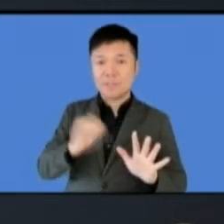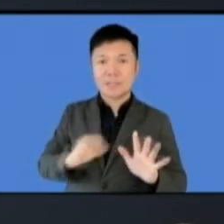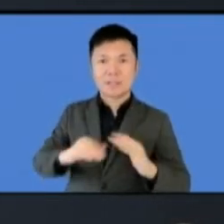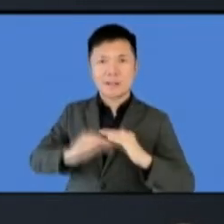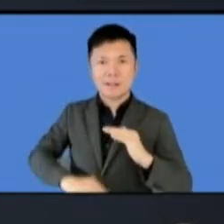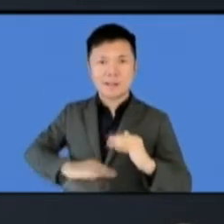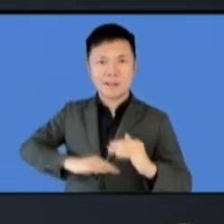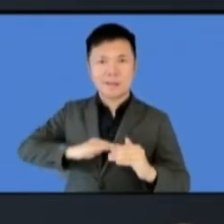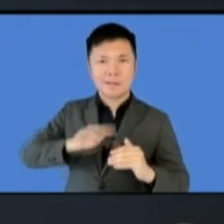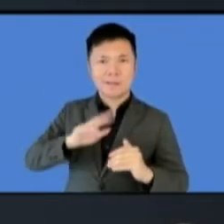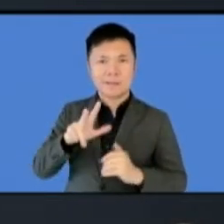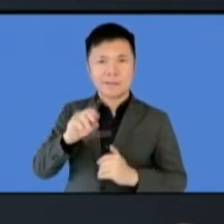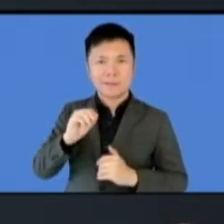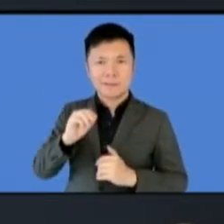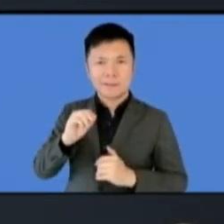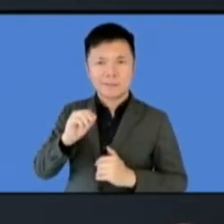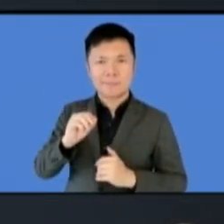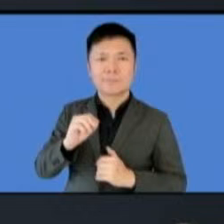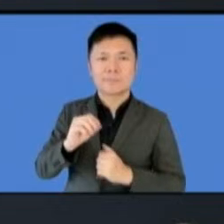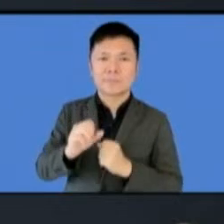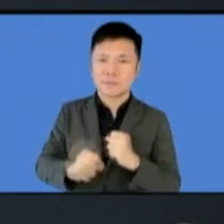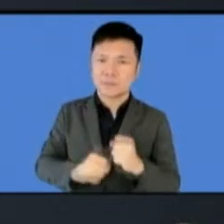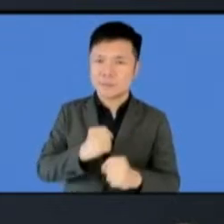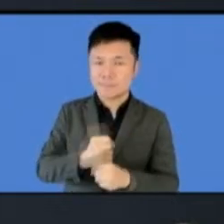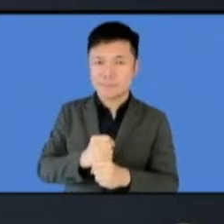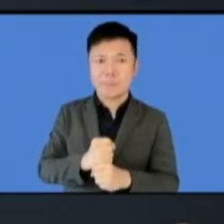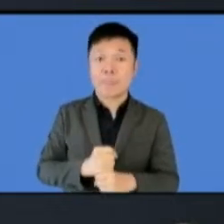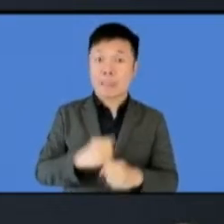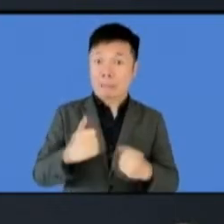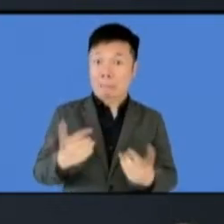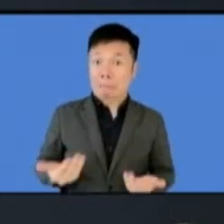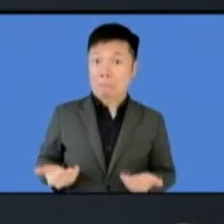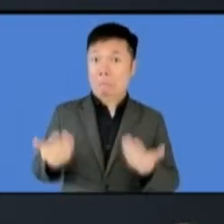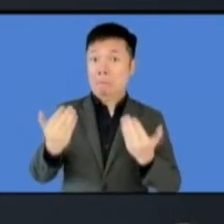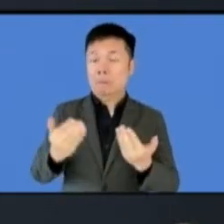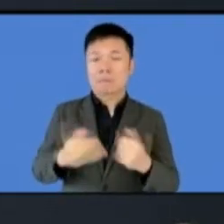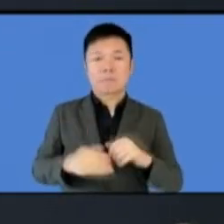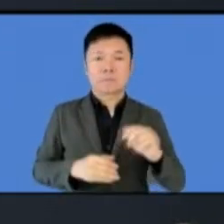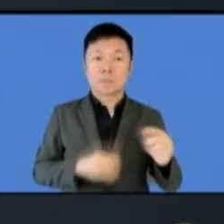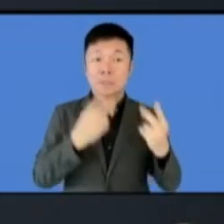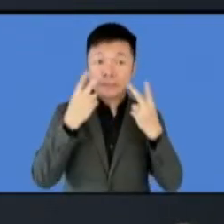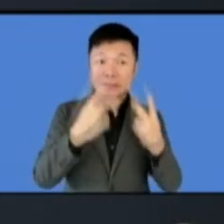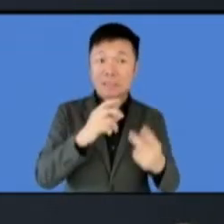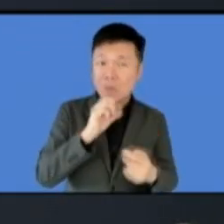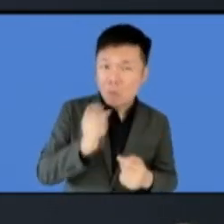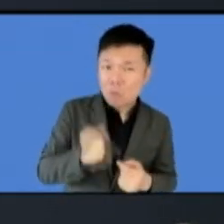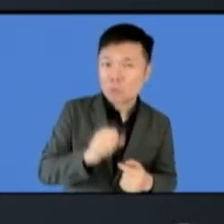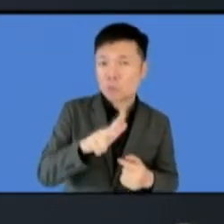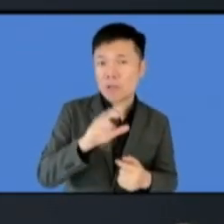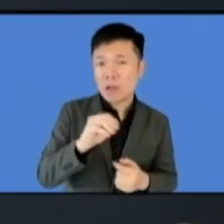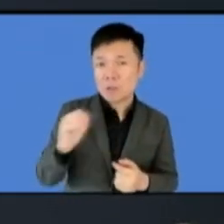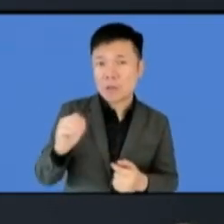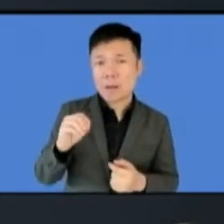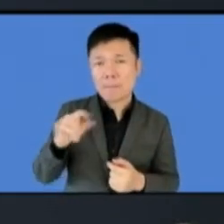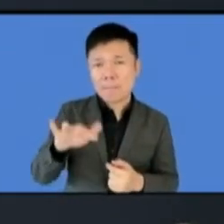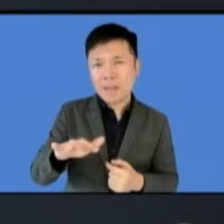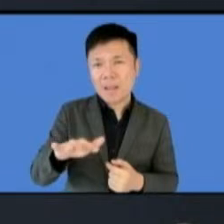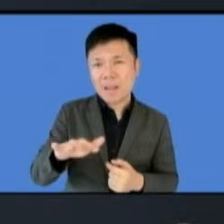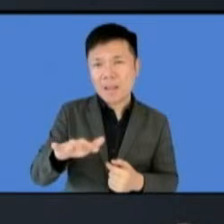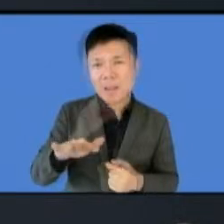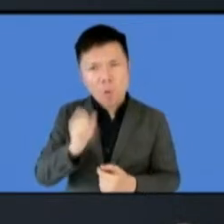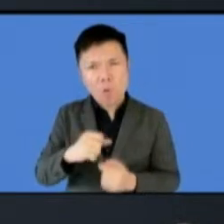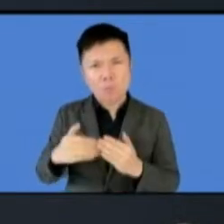60, 150 million, but this number will rise to 300 million by 2050, doubling. So you have the opportunity